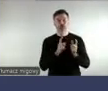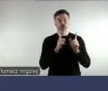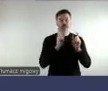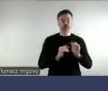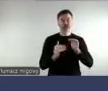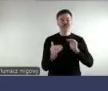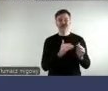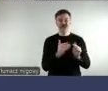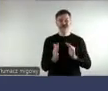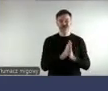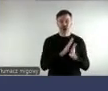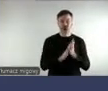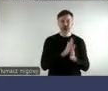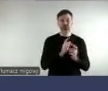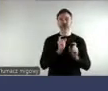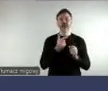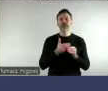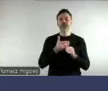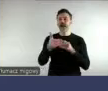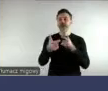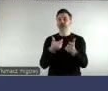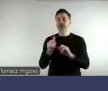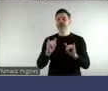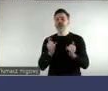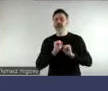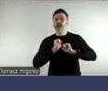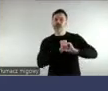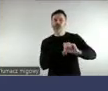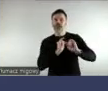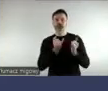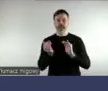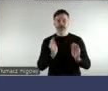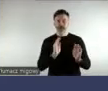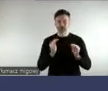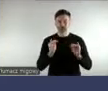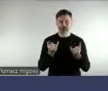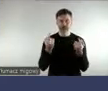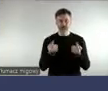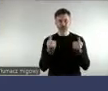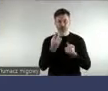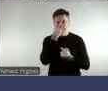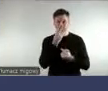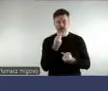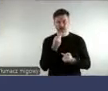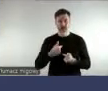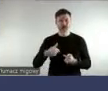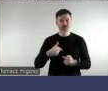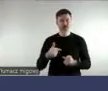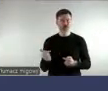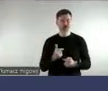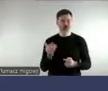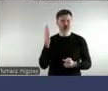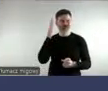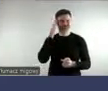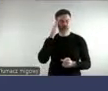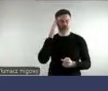measures. So the analysis is reviewed with the municipalities and regional actors, and will also